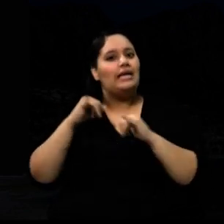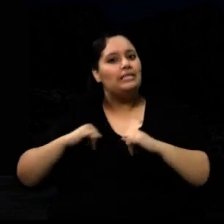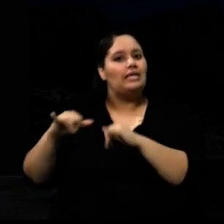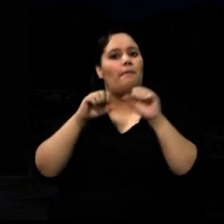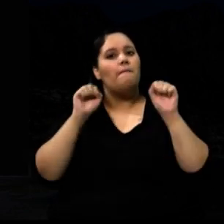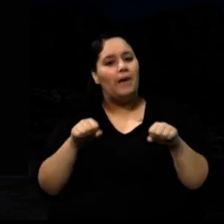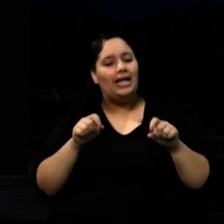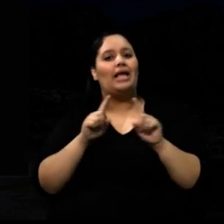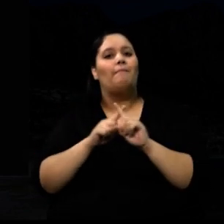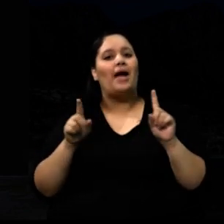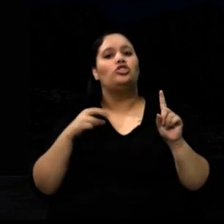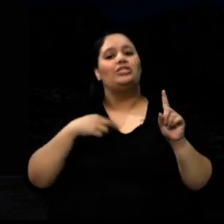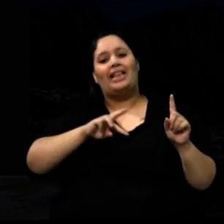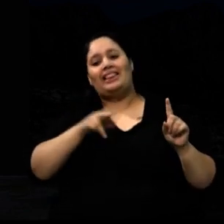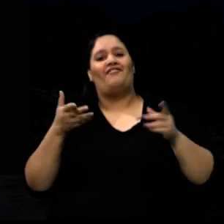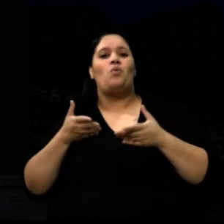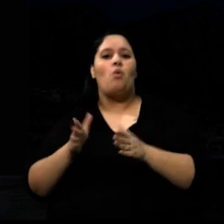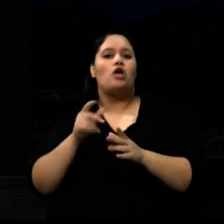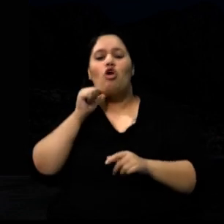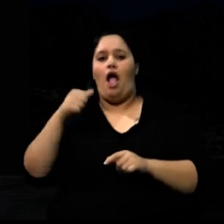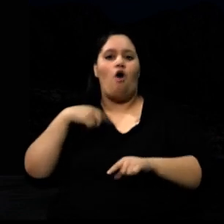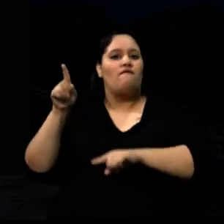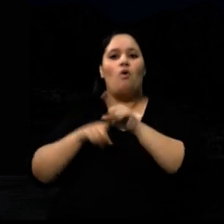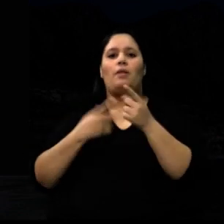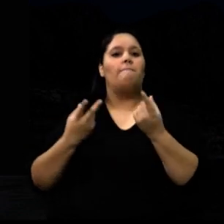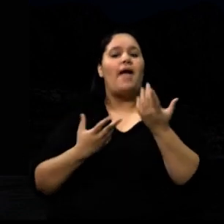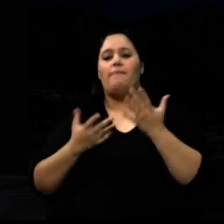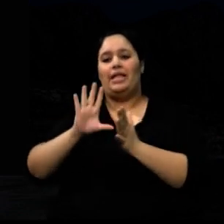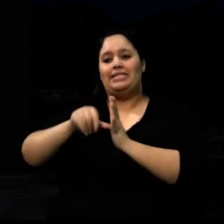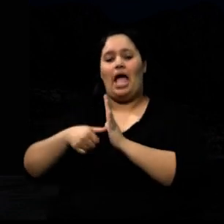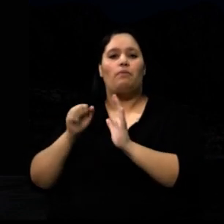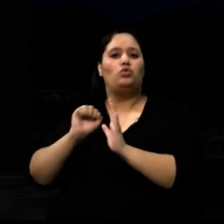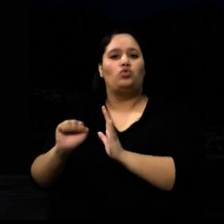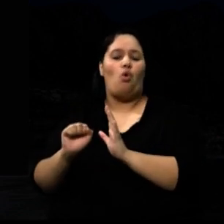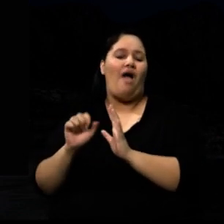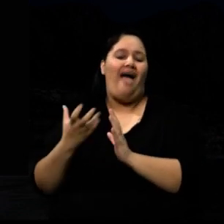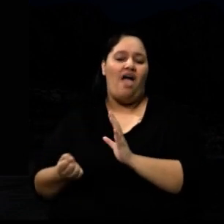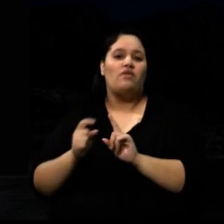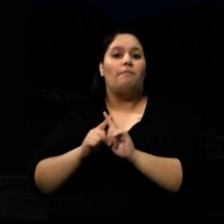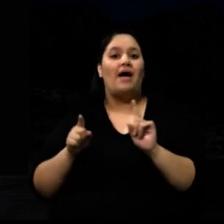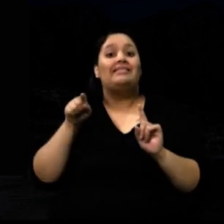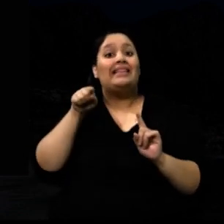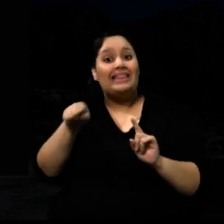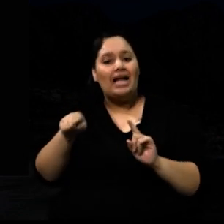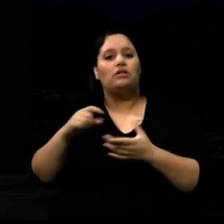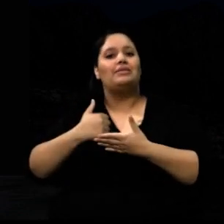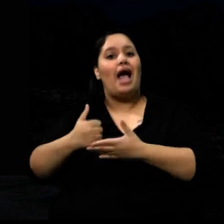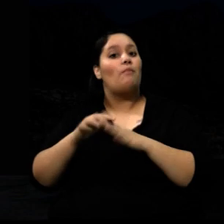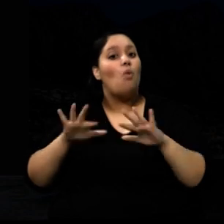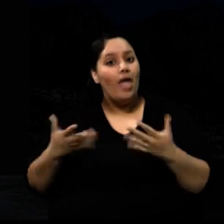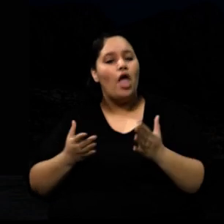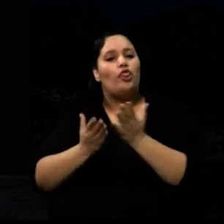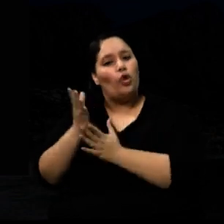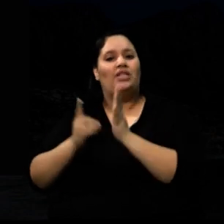ability. It is not our fault that there is one or two pieces wrong with us. That should be compensated by virtue of a